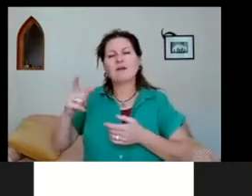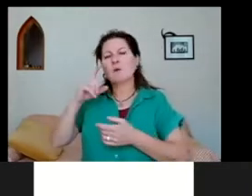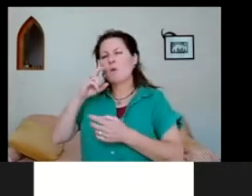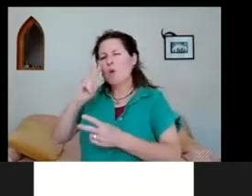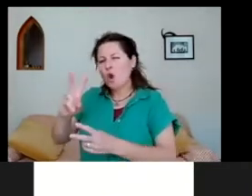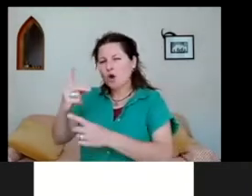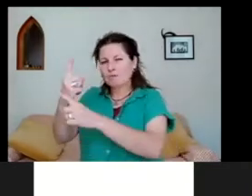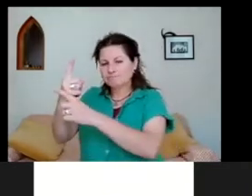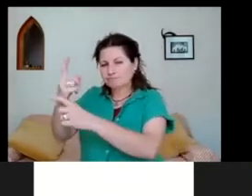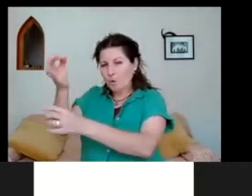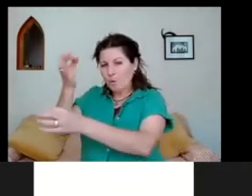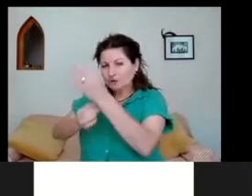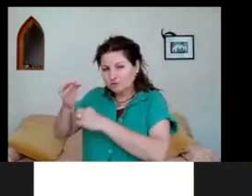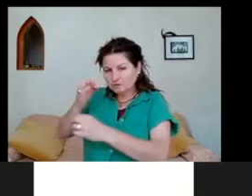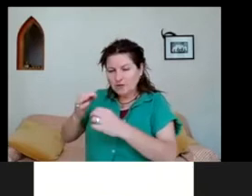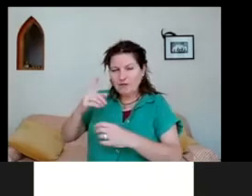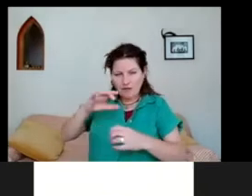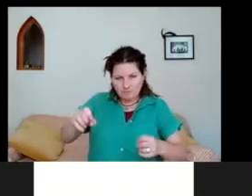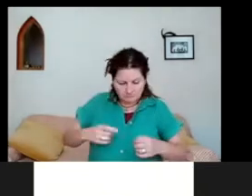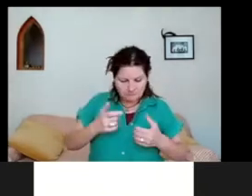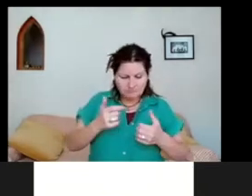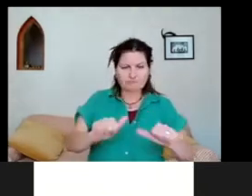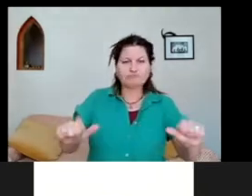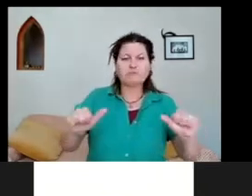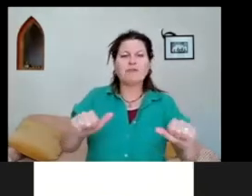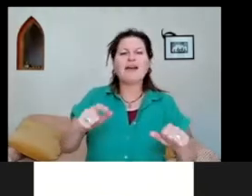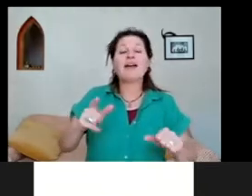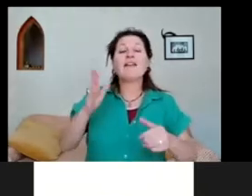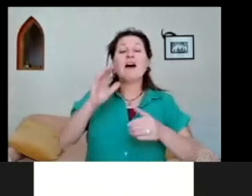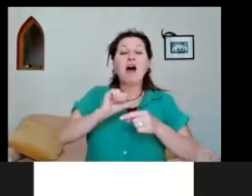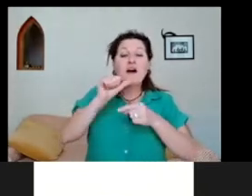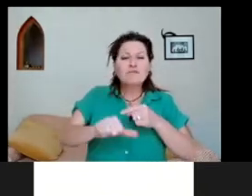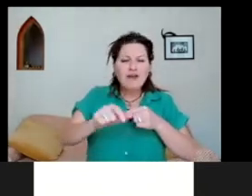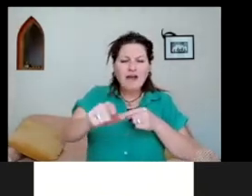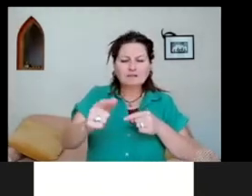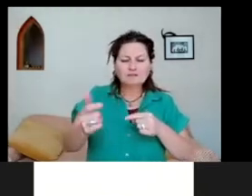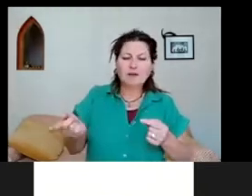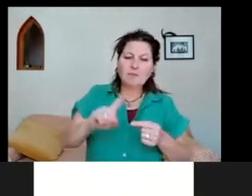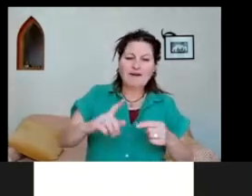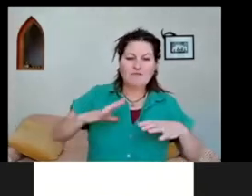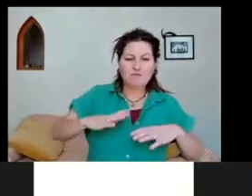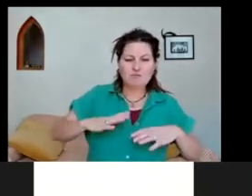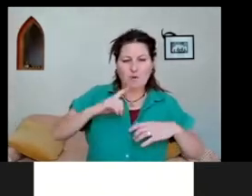11:10 until midday, we will just take all the questions and answering to your doubts.